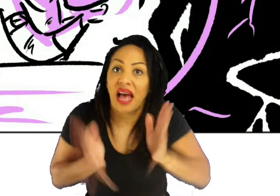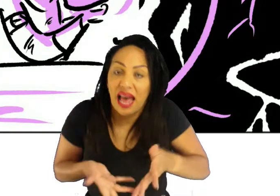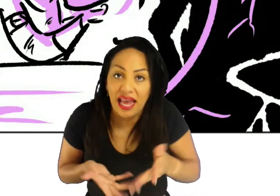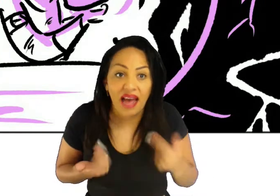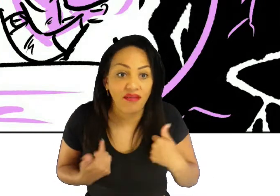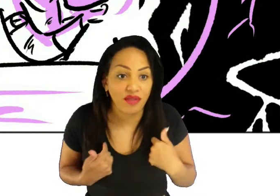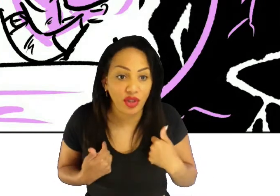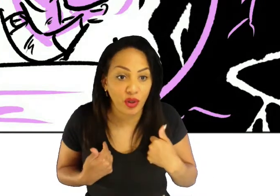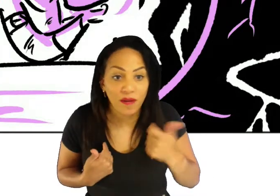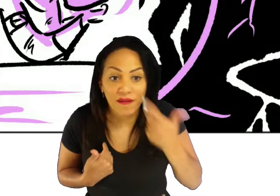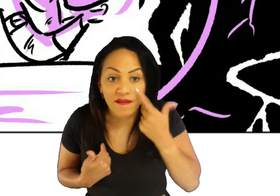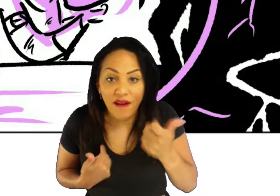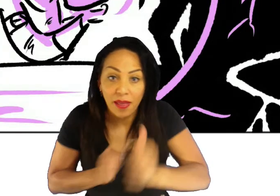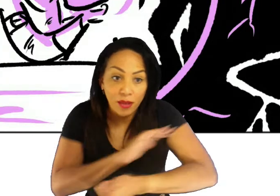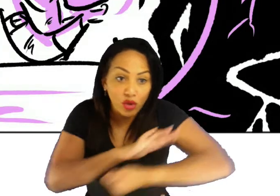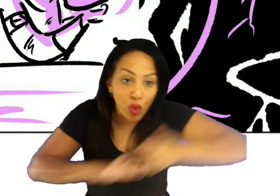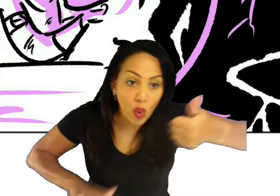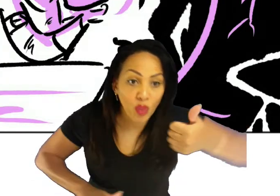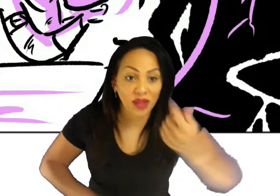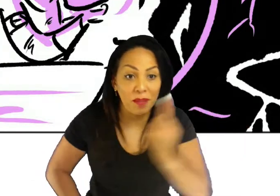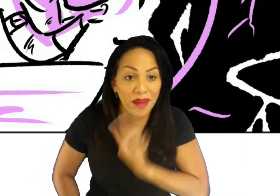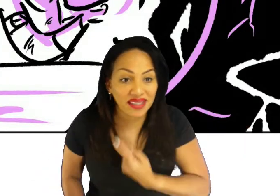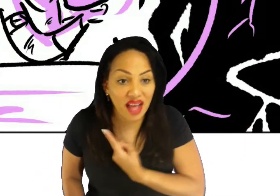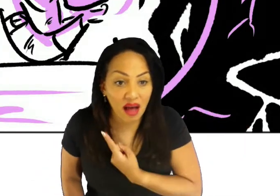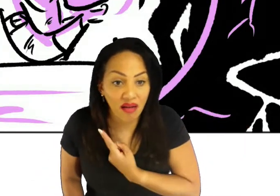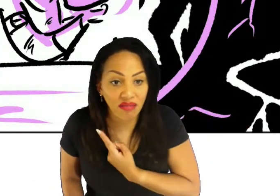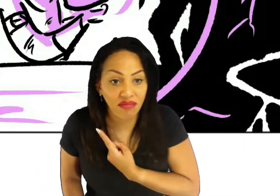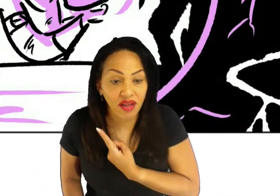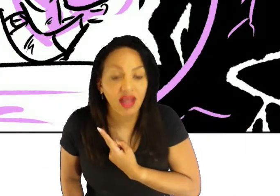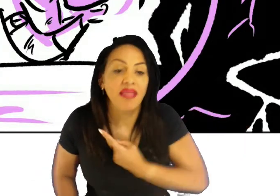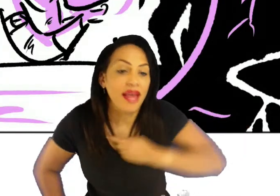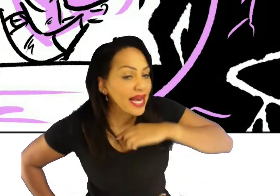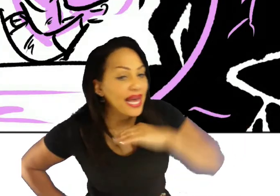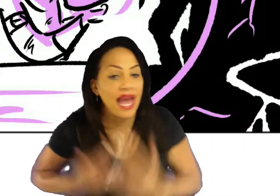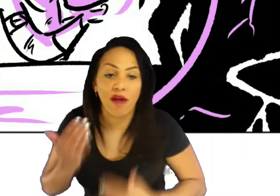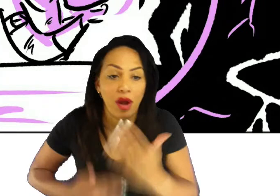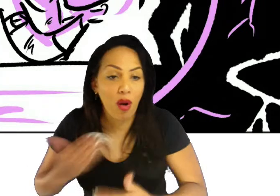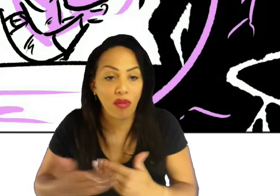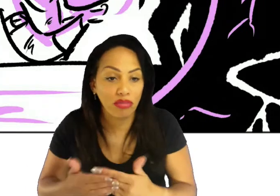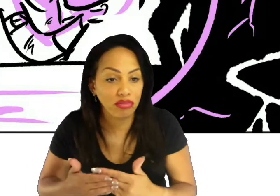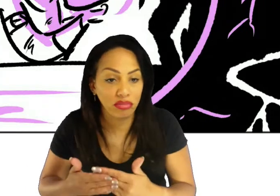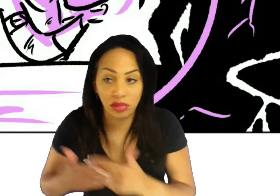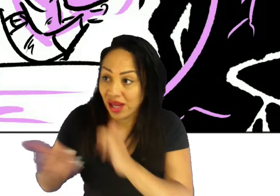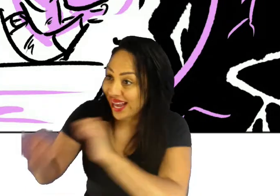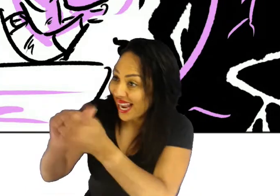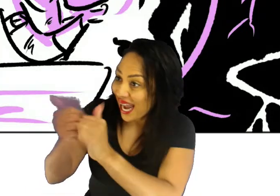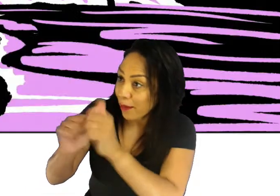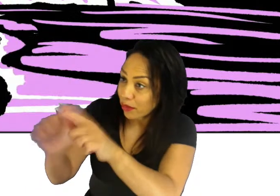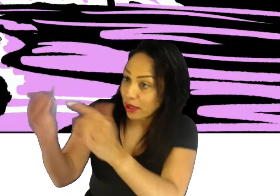their way. It's no longer the organization's or collaborators' responsibility.